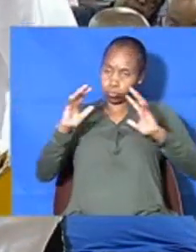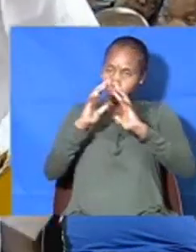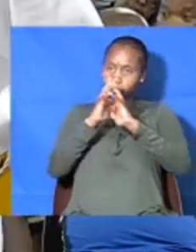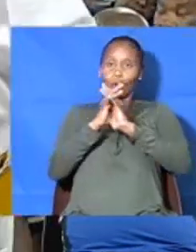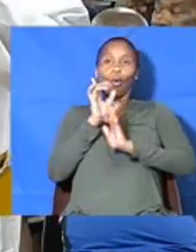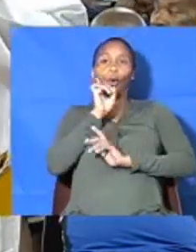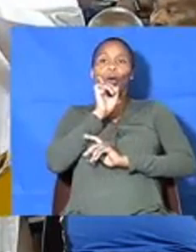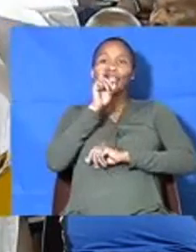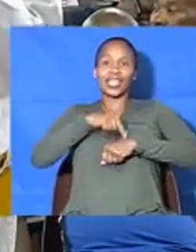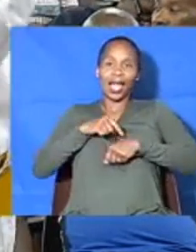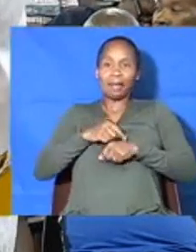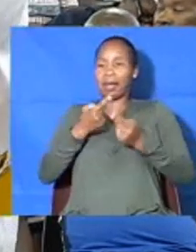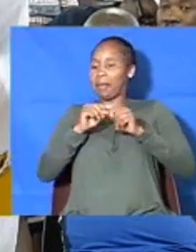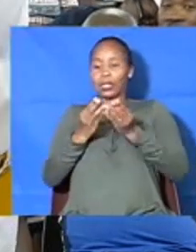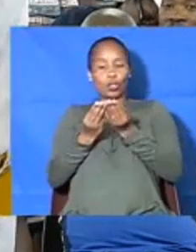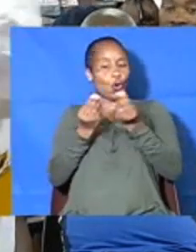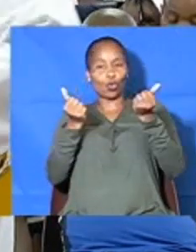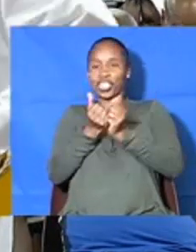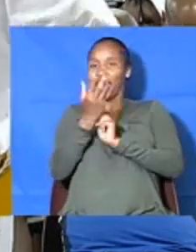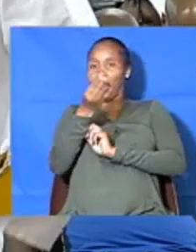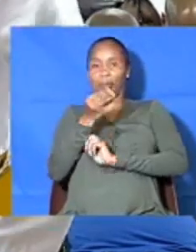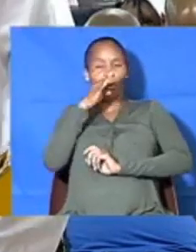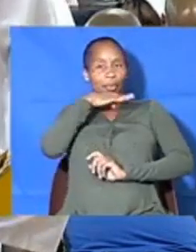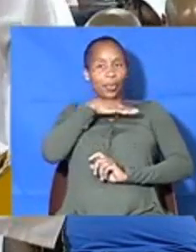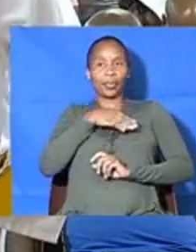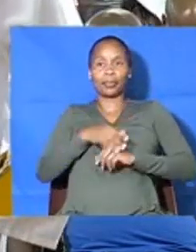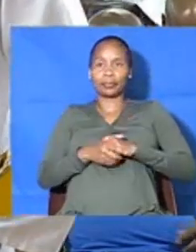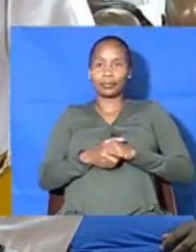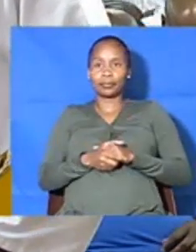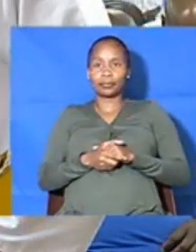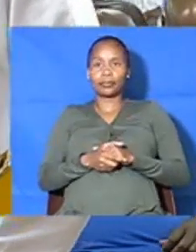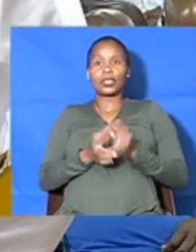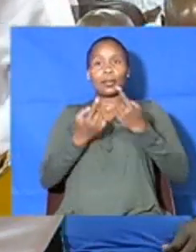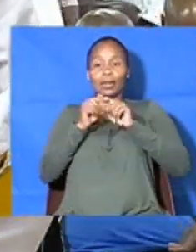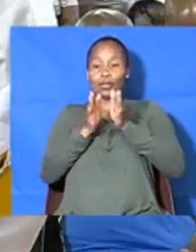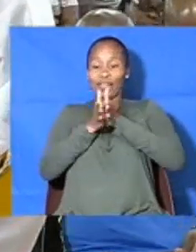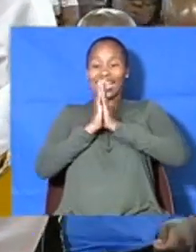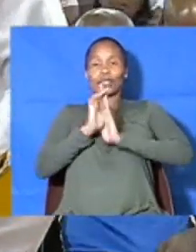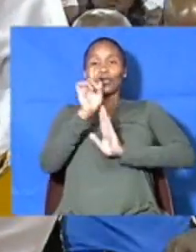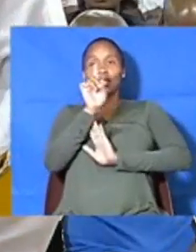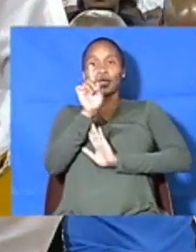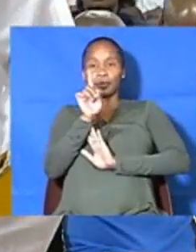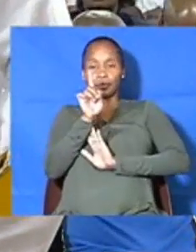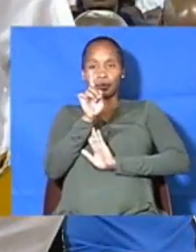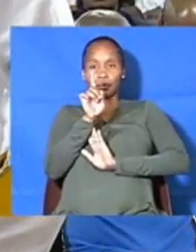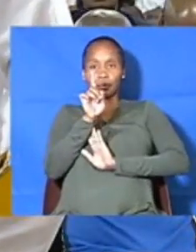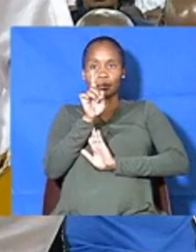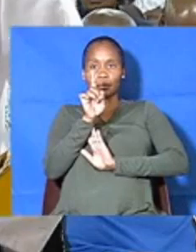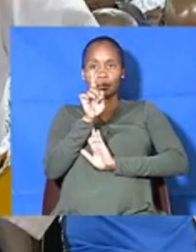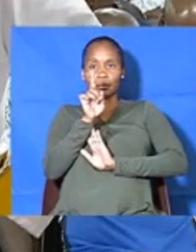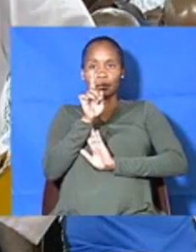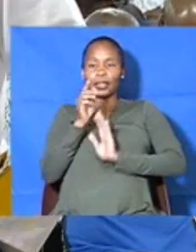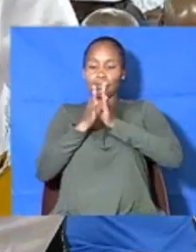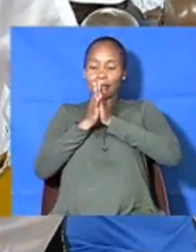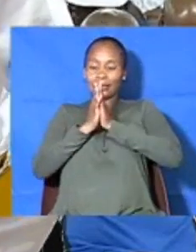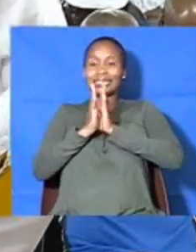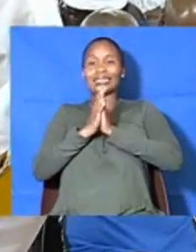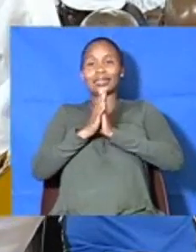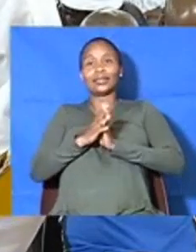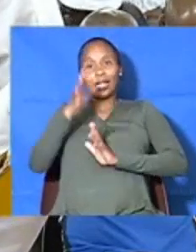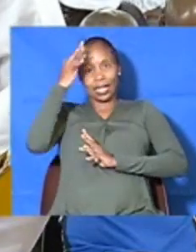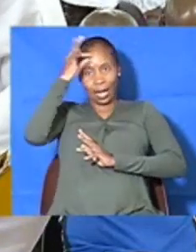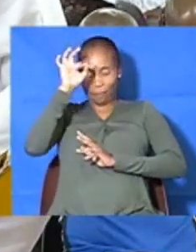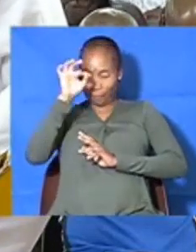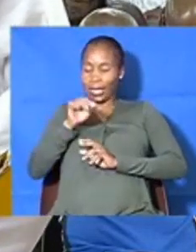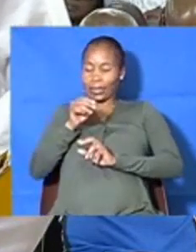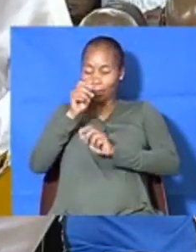fa le creative and or attractive salaries na. I want to find out that there are good doctors here in Limpopo, but they